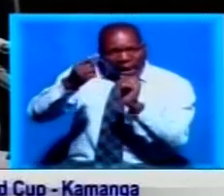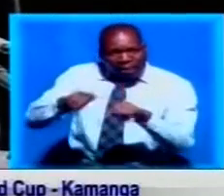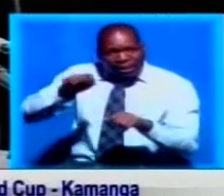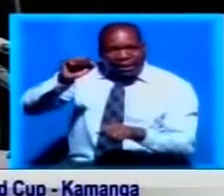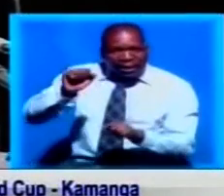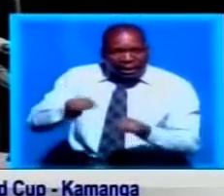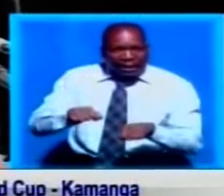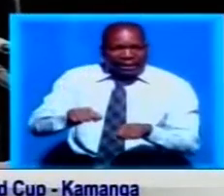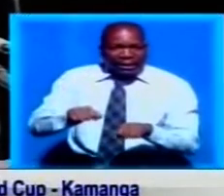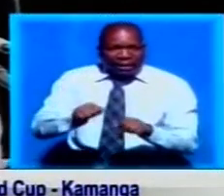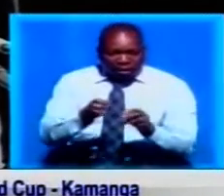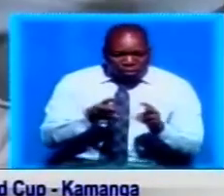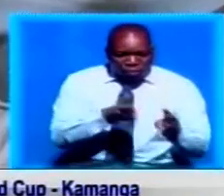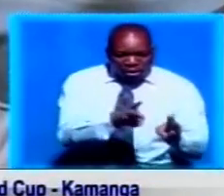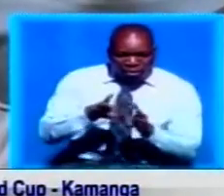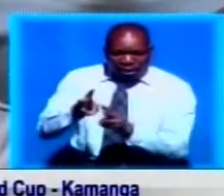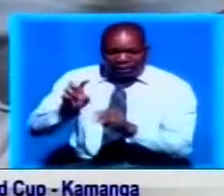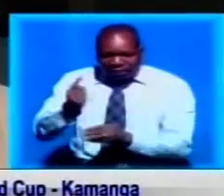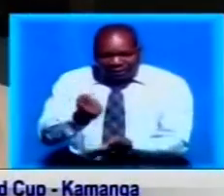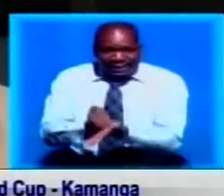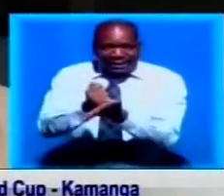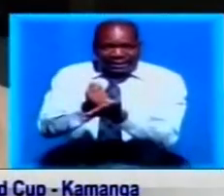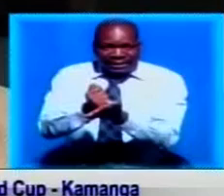of the ways we can provide the first aid.